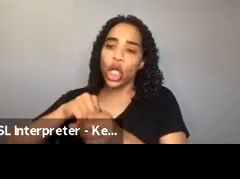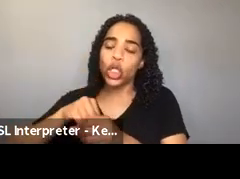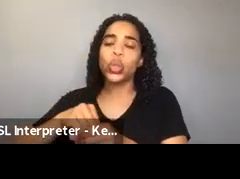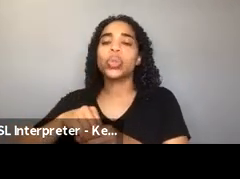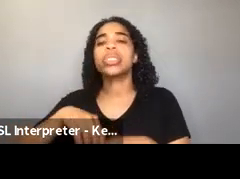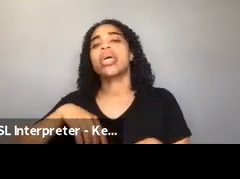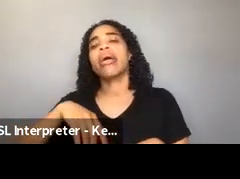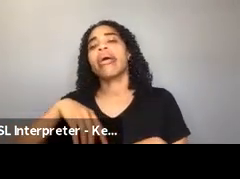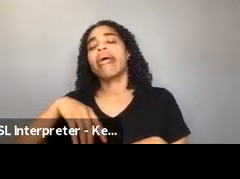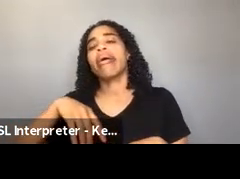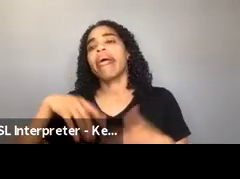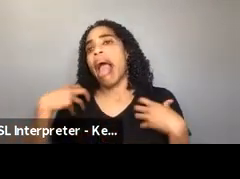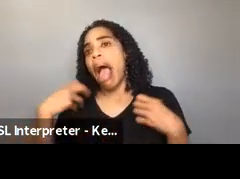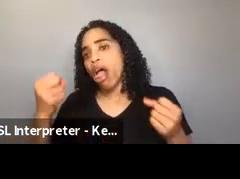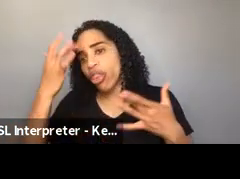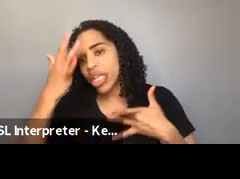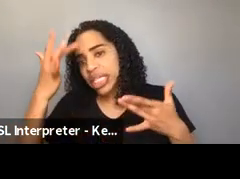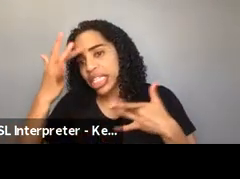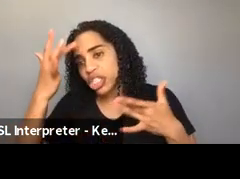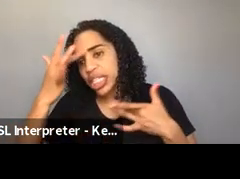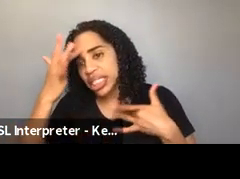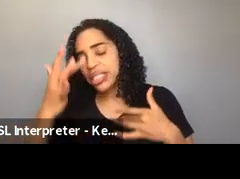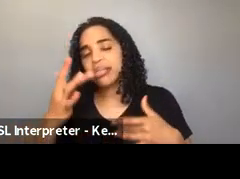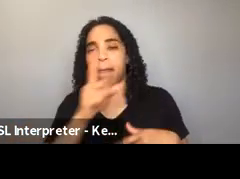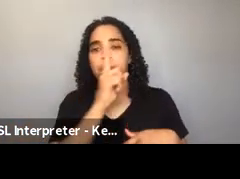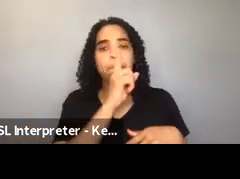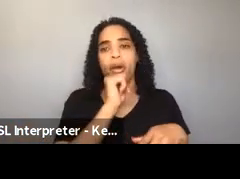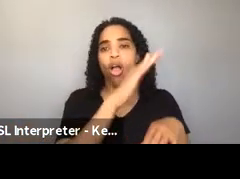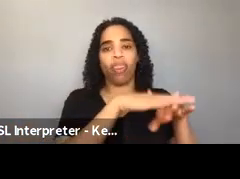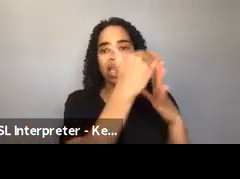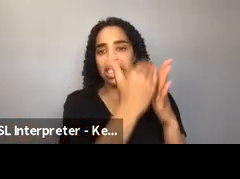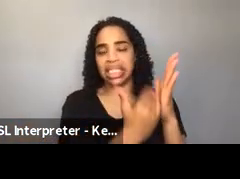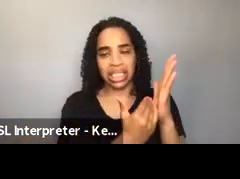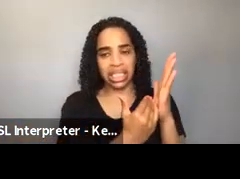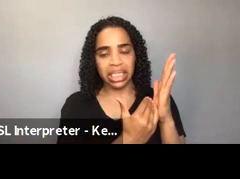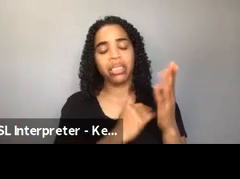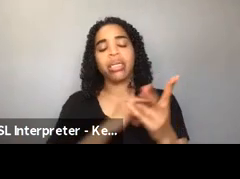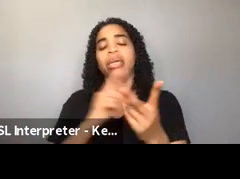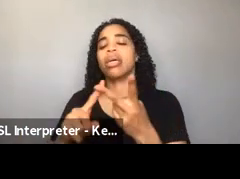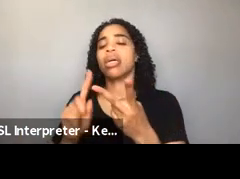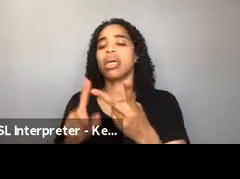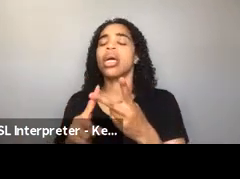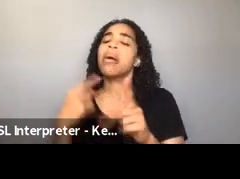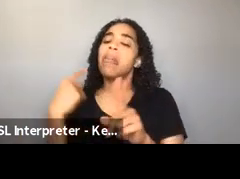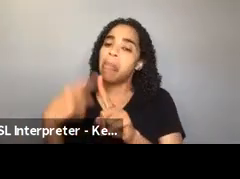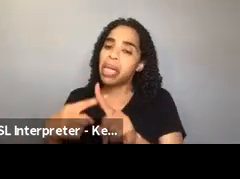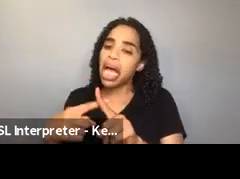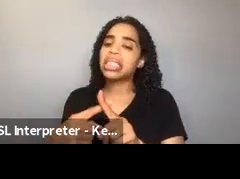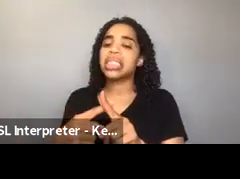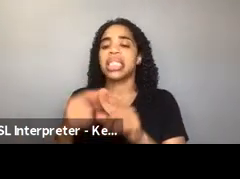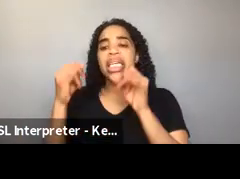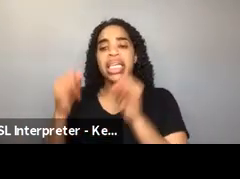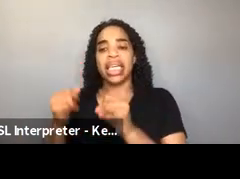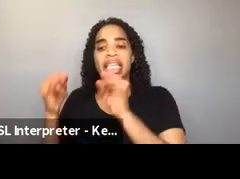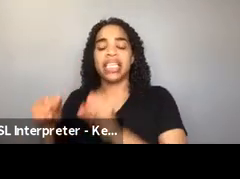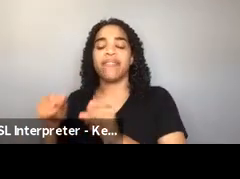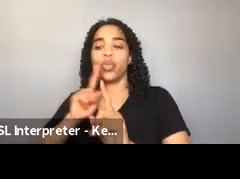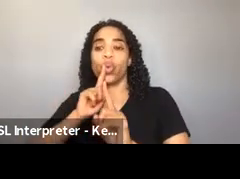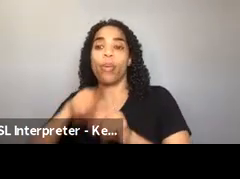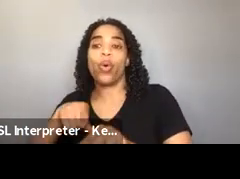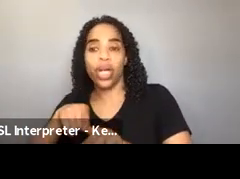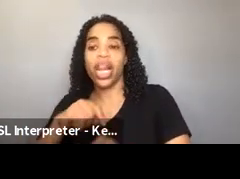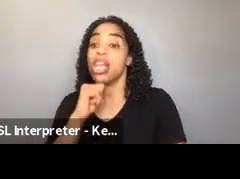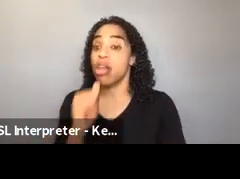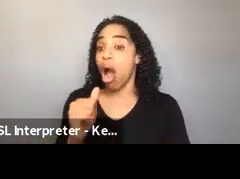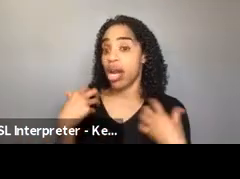to health conditions that are not listed in our system, as well as individually reported non-health items and